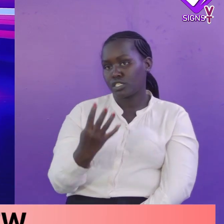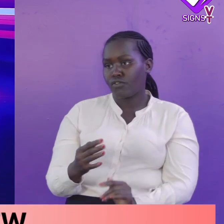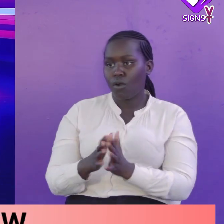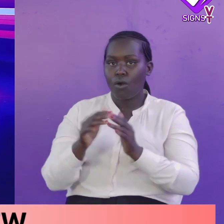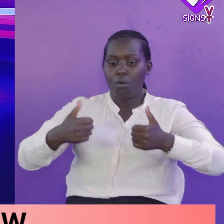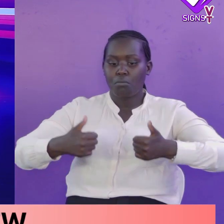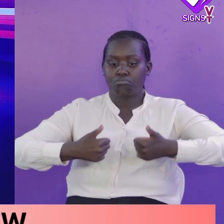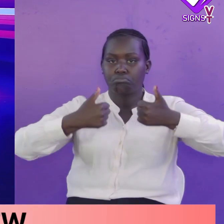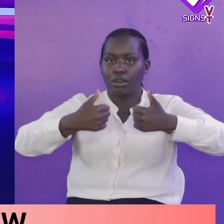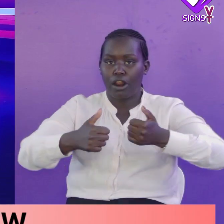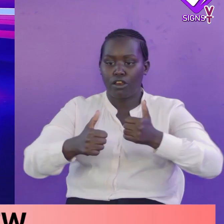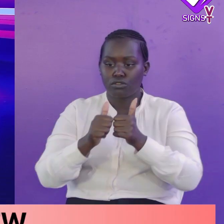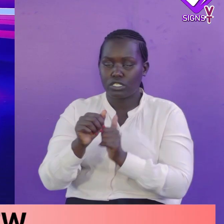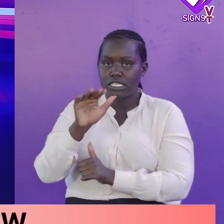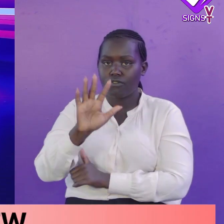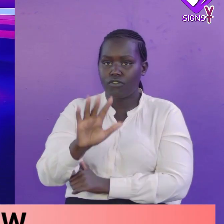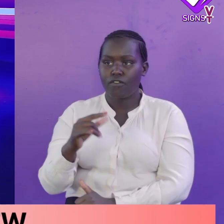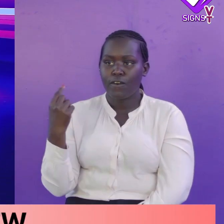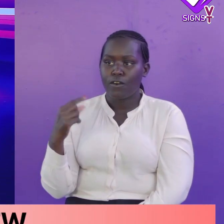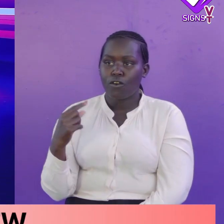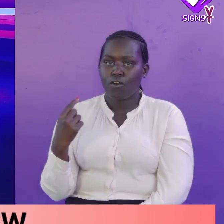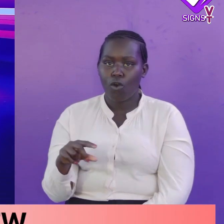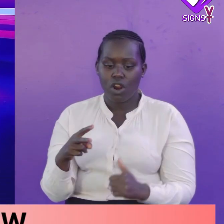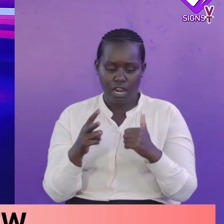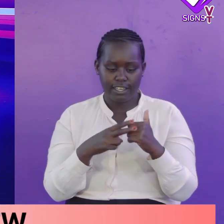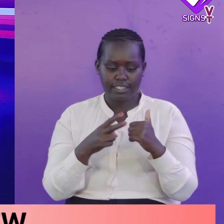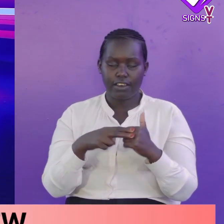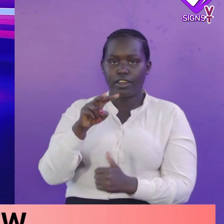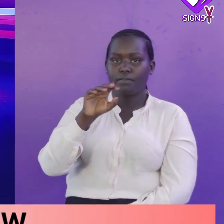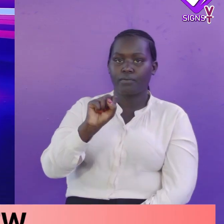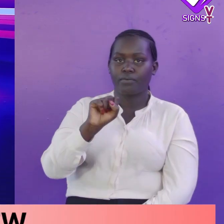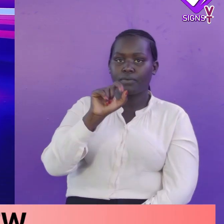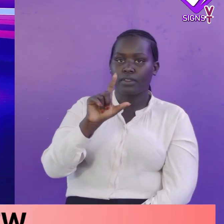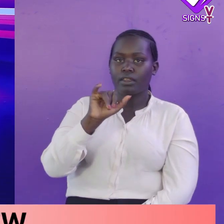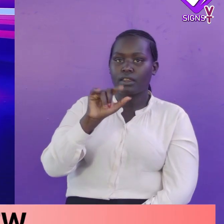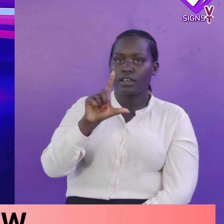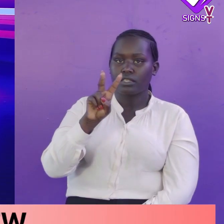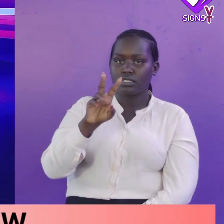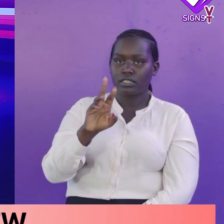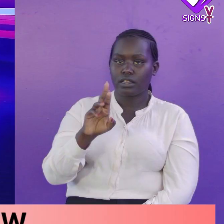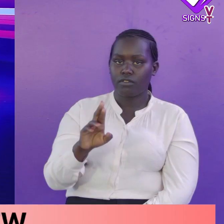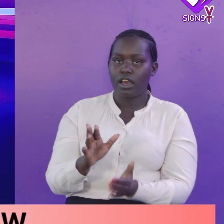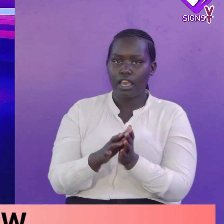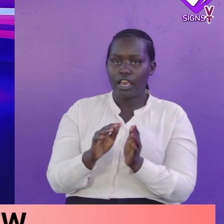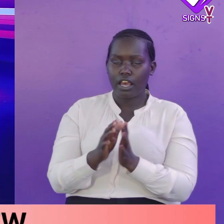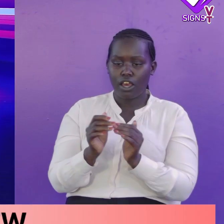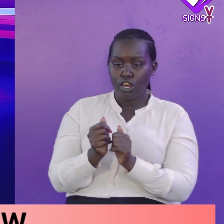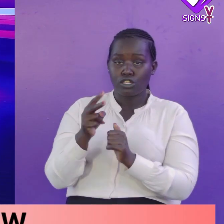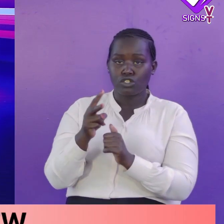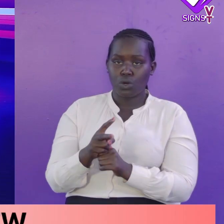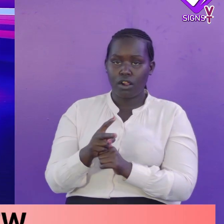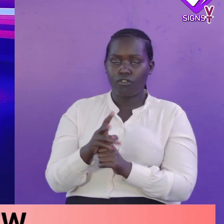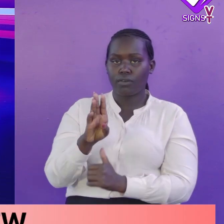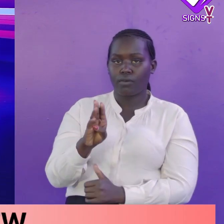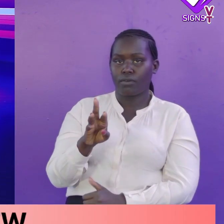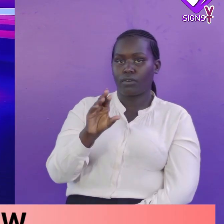That is 5 gold, 7 silver, and 12 bronze medals. And